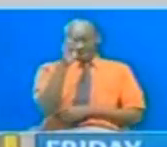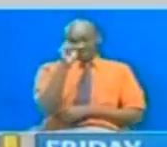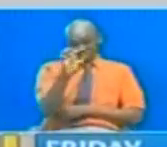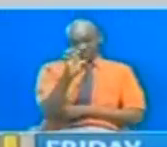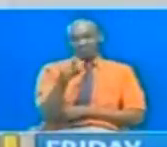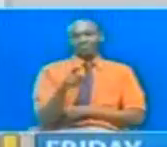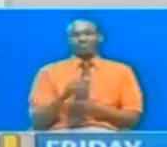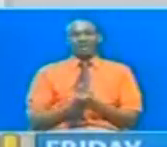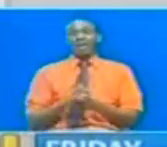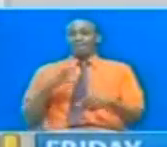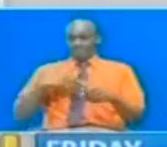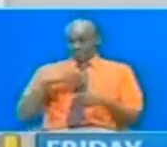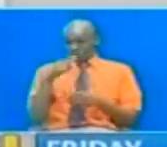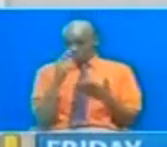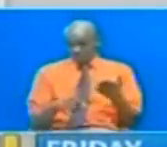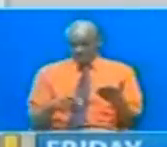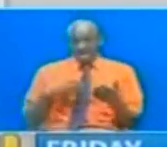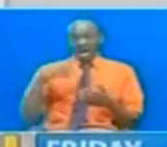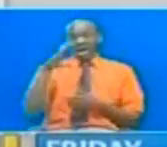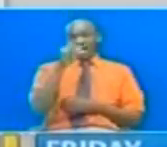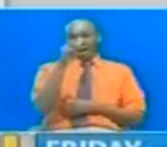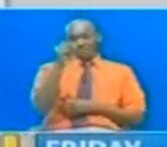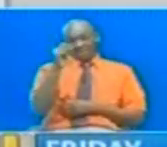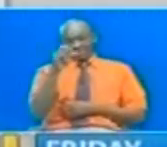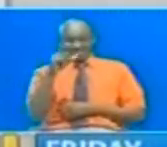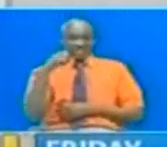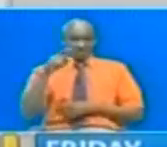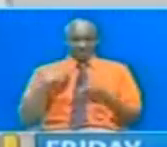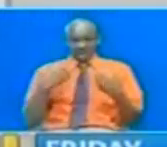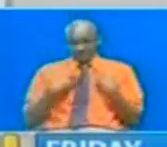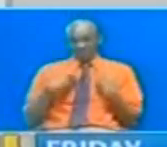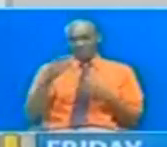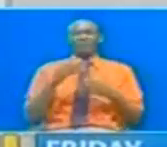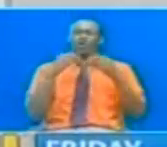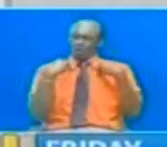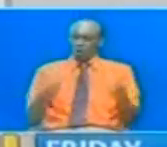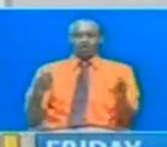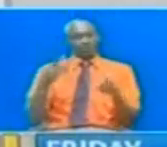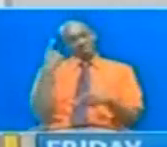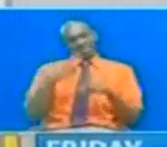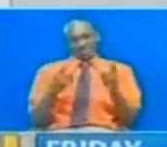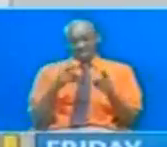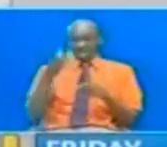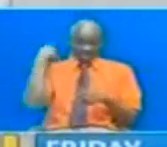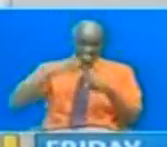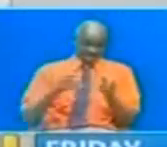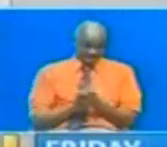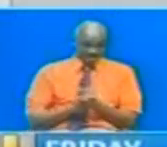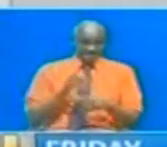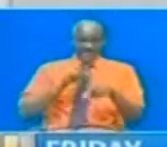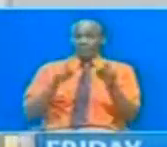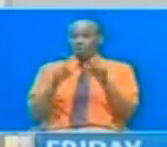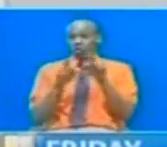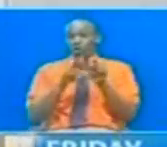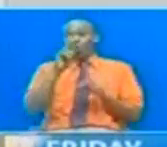price. On the losers table, Cabaseed Investments slid by 57%, making it the top loser for the year. Also ending the year in the red was